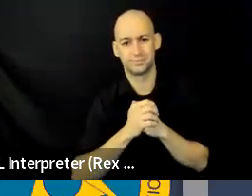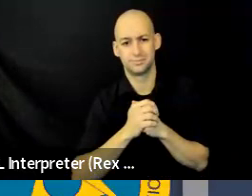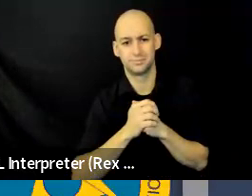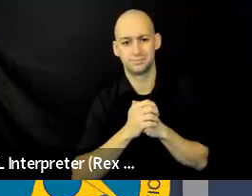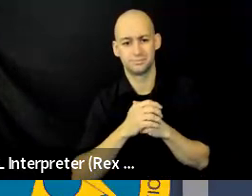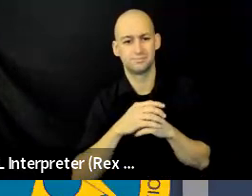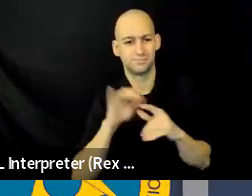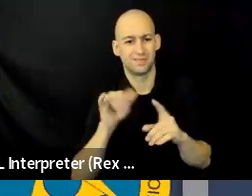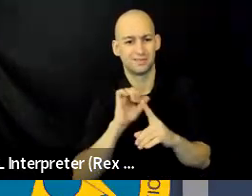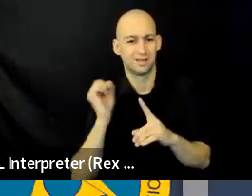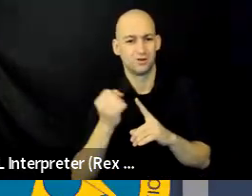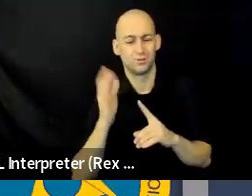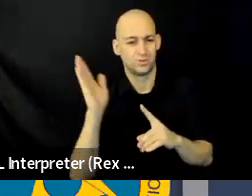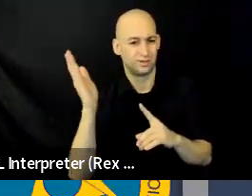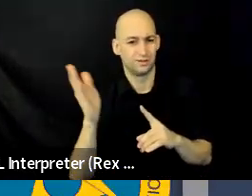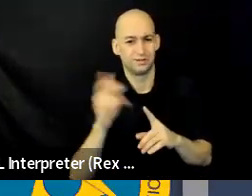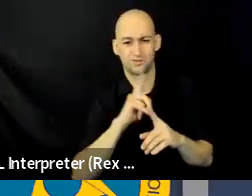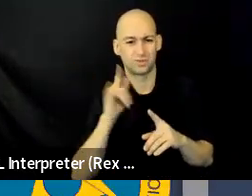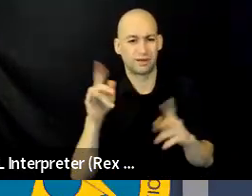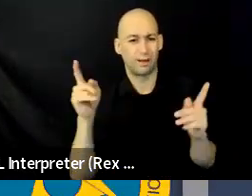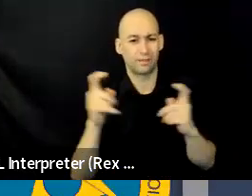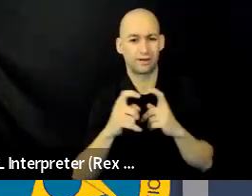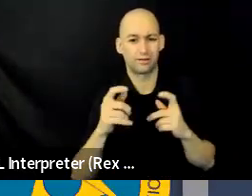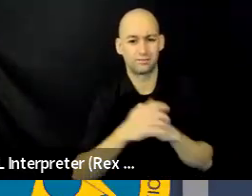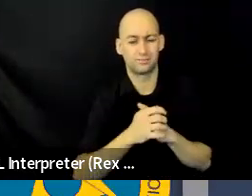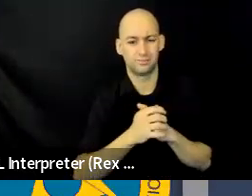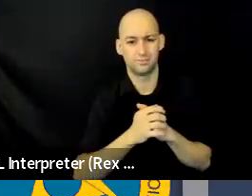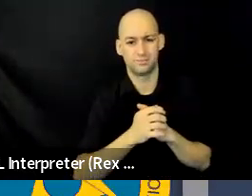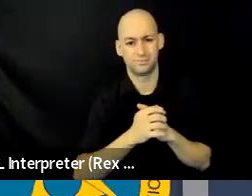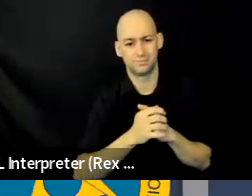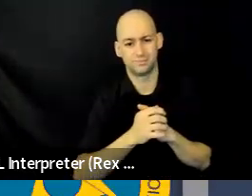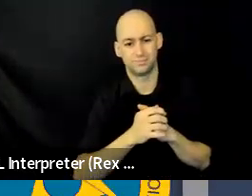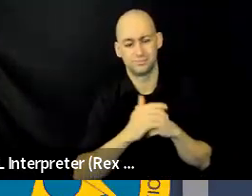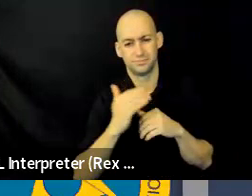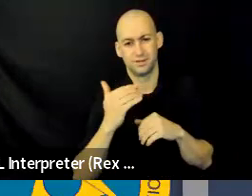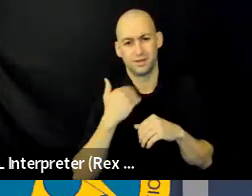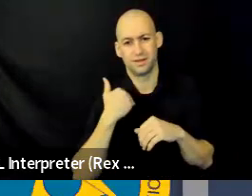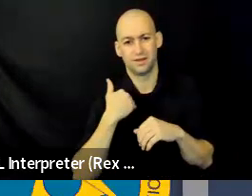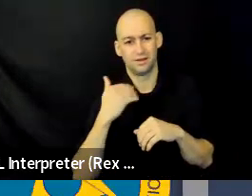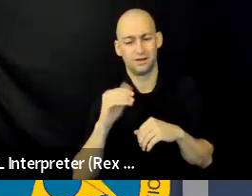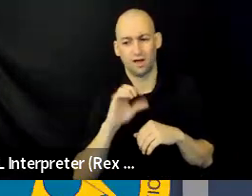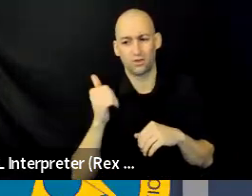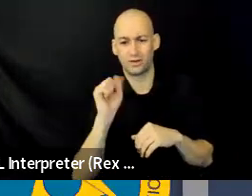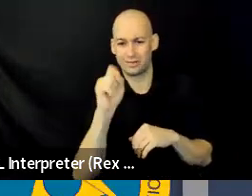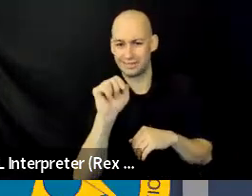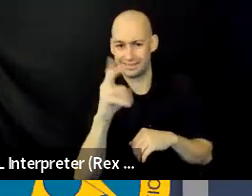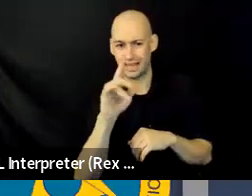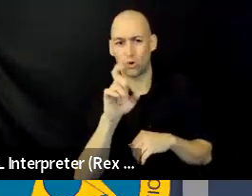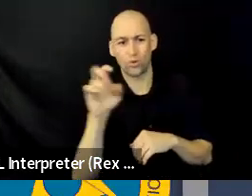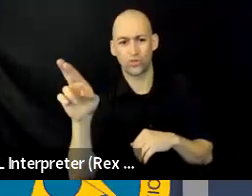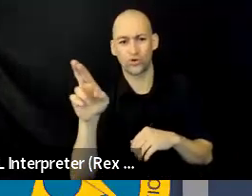the scenario that's been presented to us. So and also any other stakeholders that you've engaged?